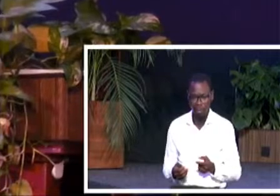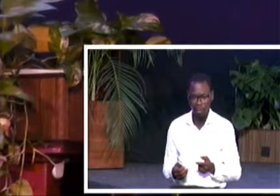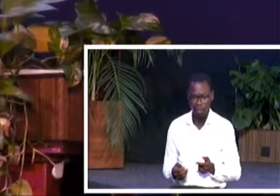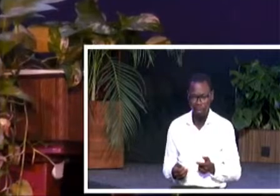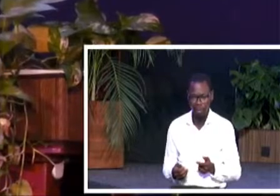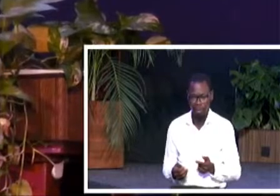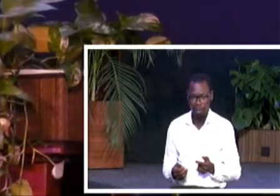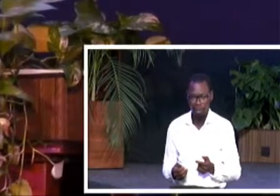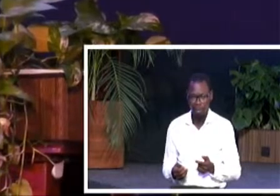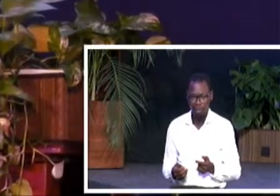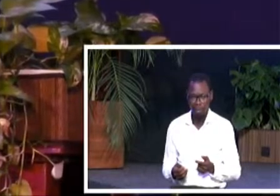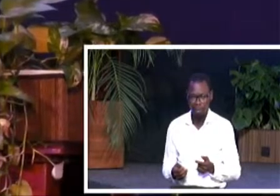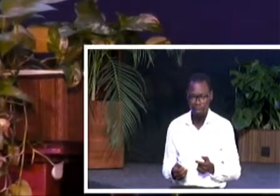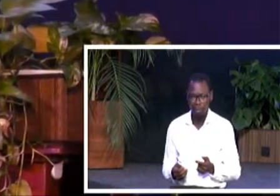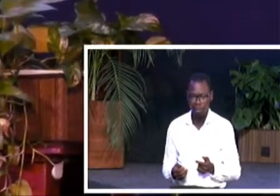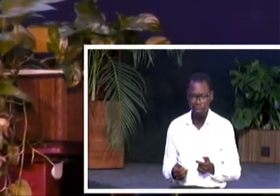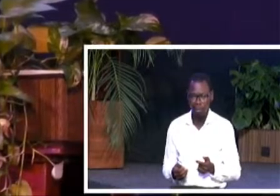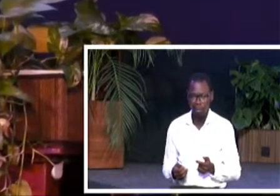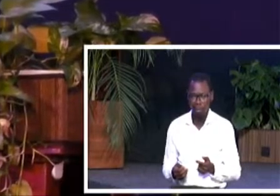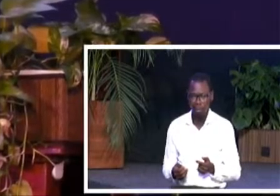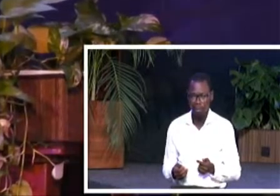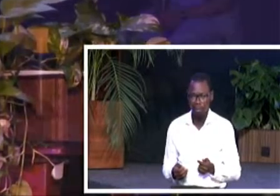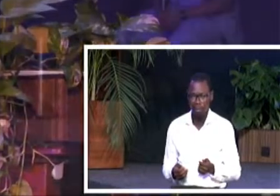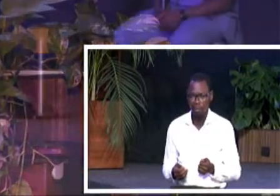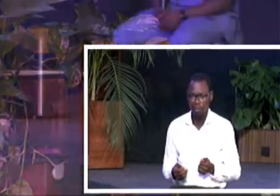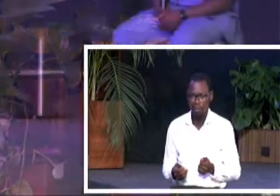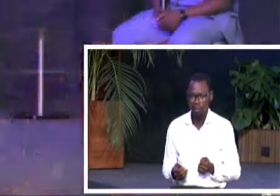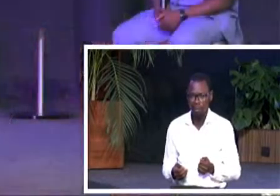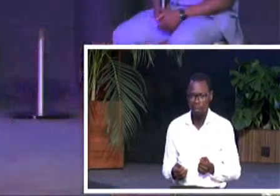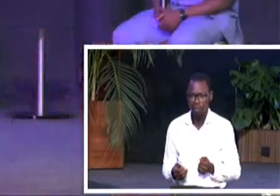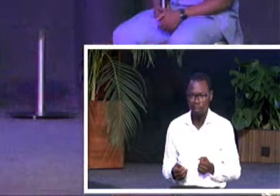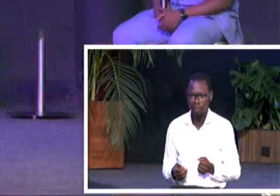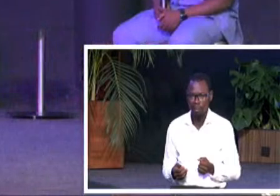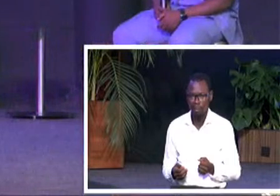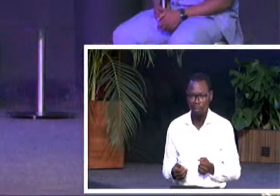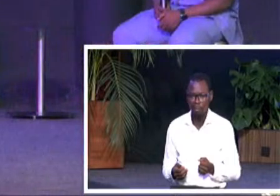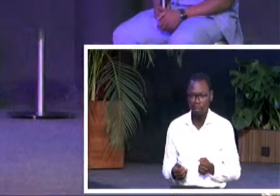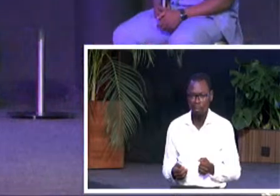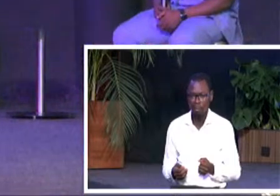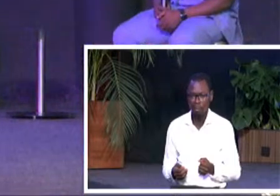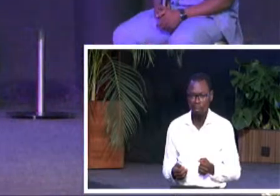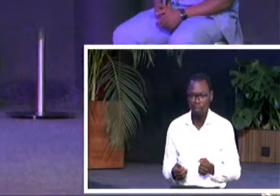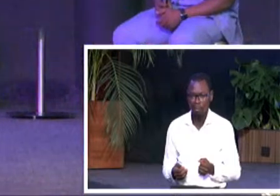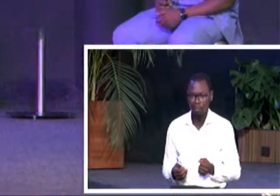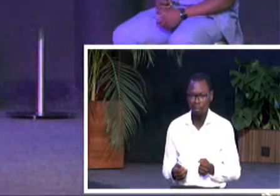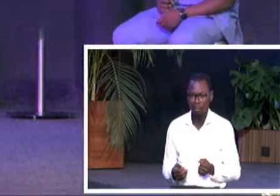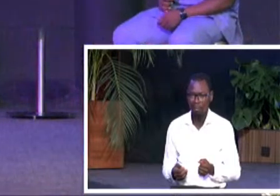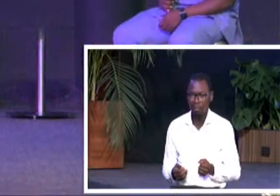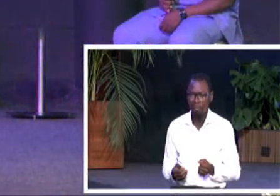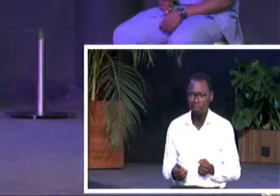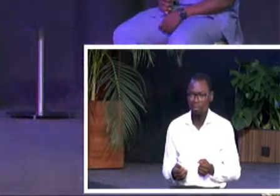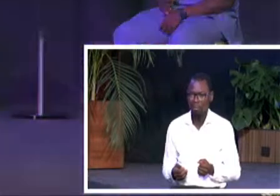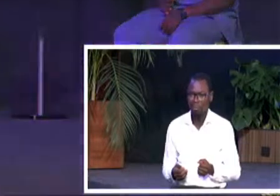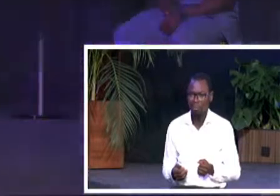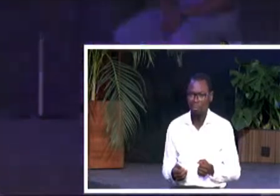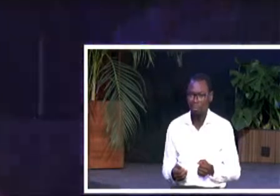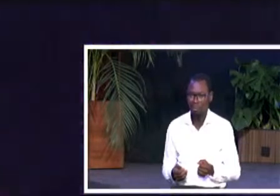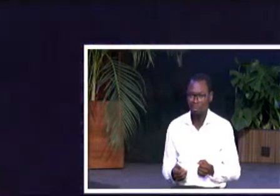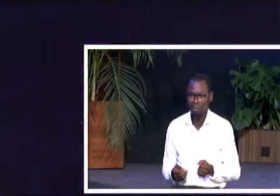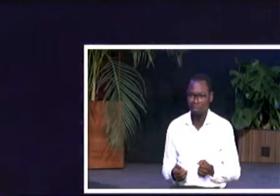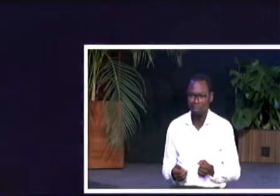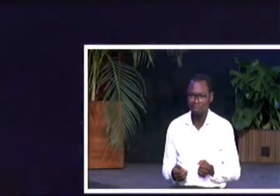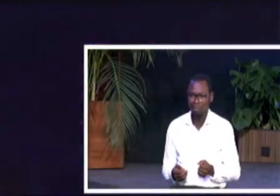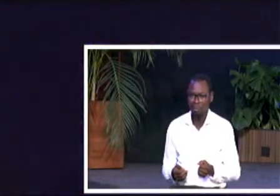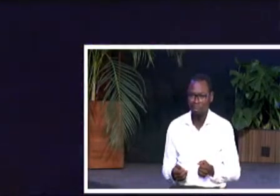What products, which farm products do you buy? Okay, so at the moment, that's why I said you have to study the demand and